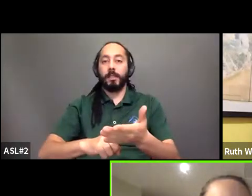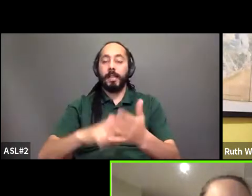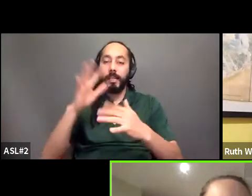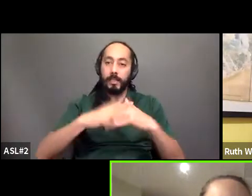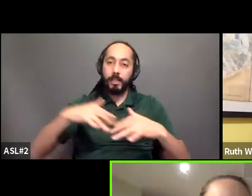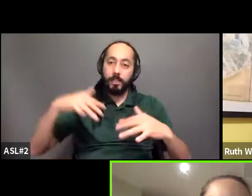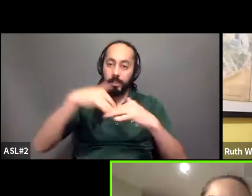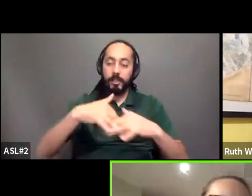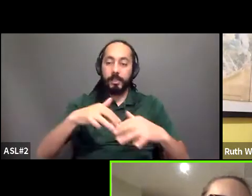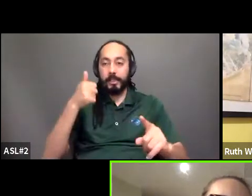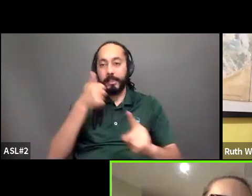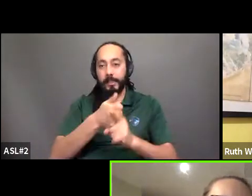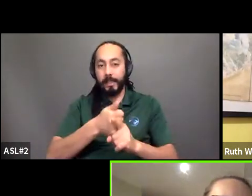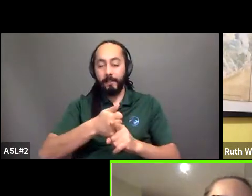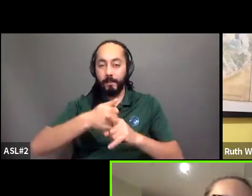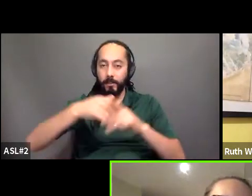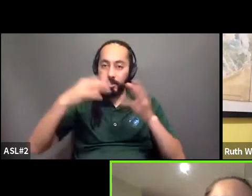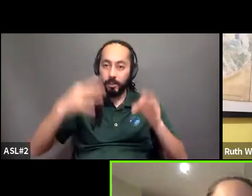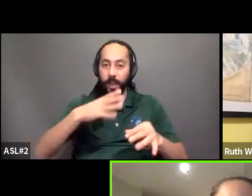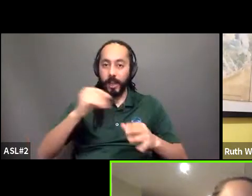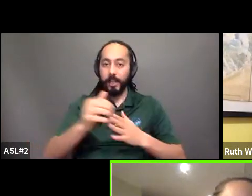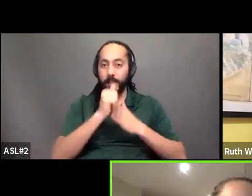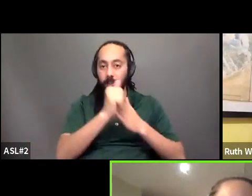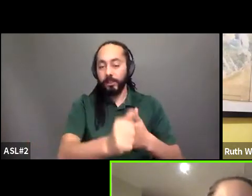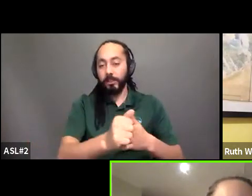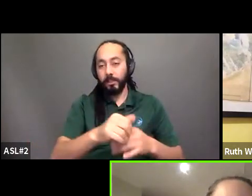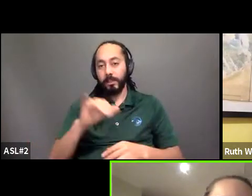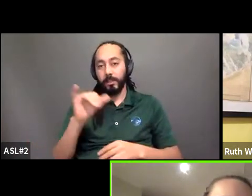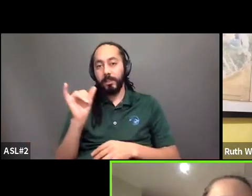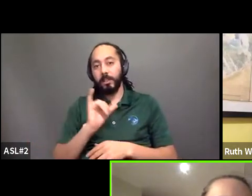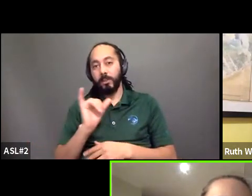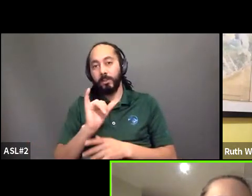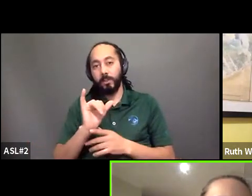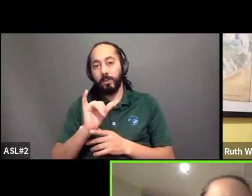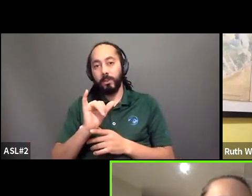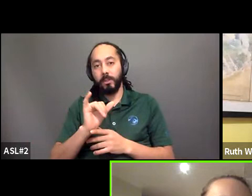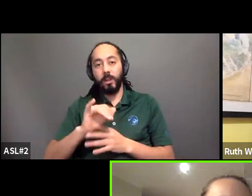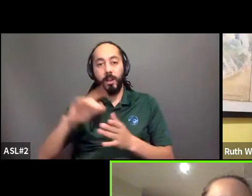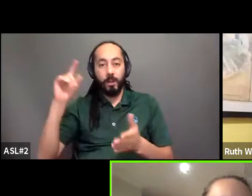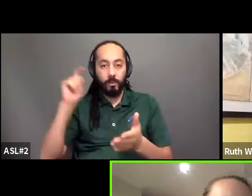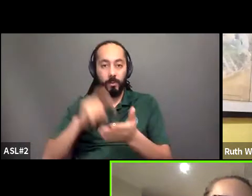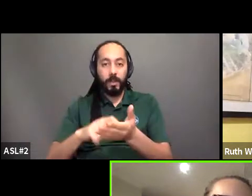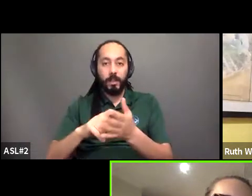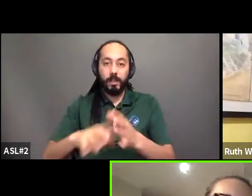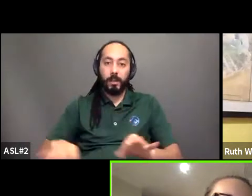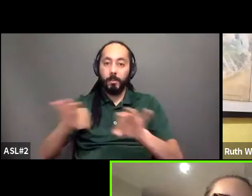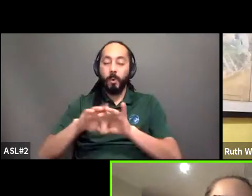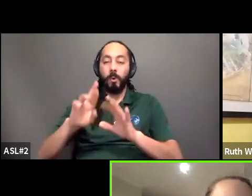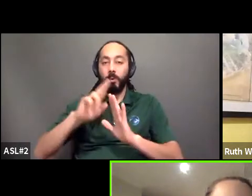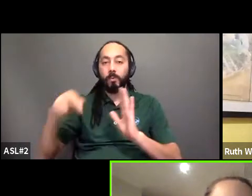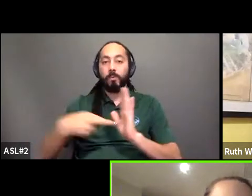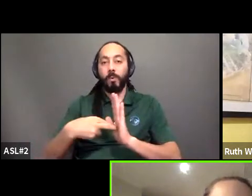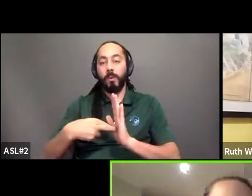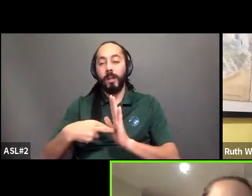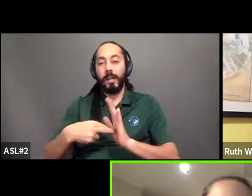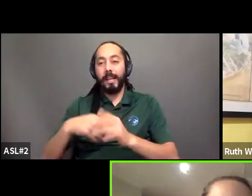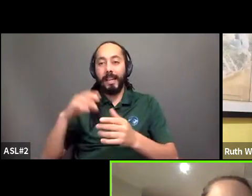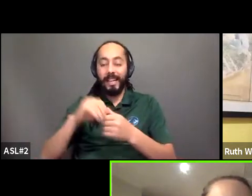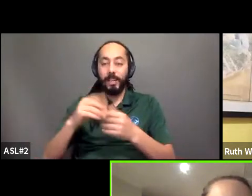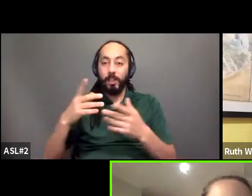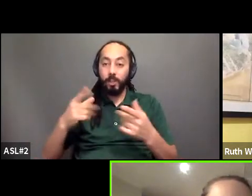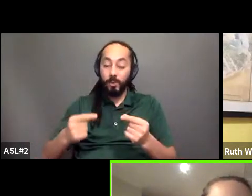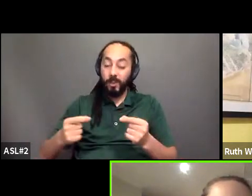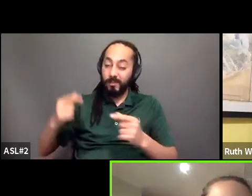and leadership, and also recognize the important role in undoing all of the legacies